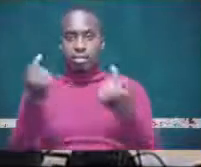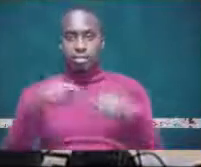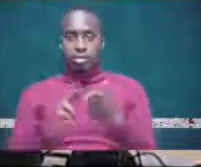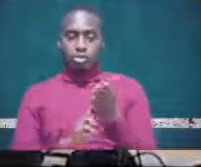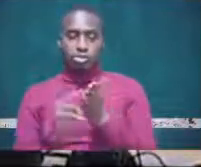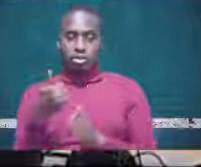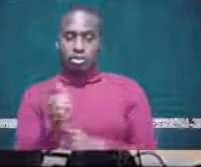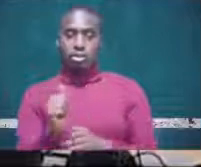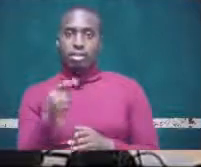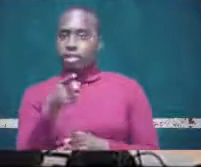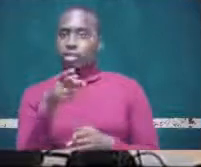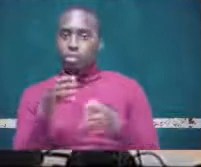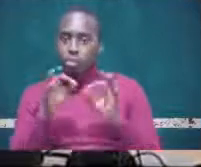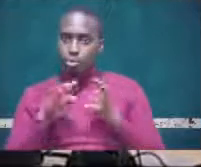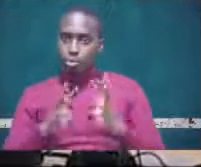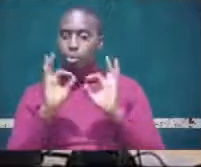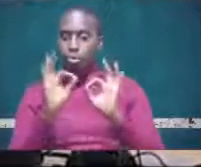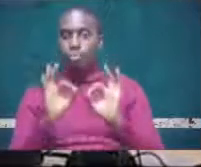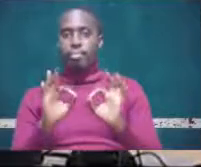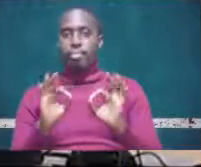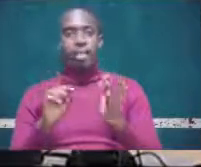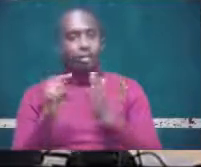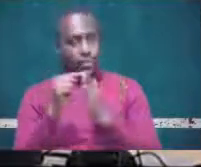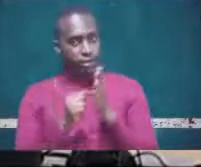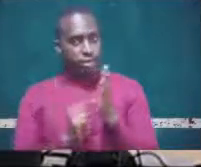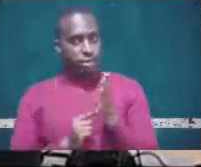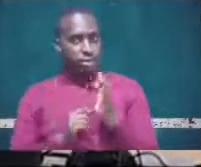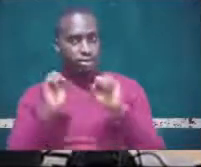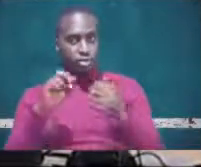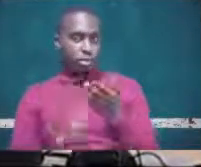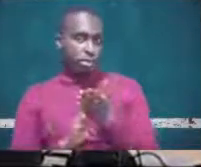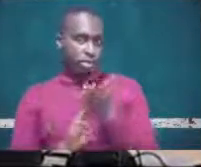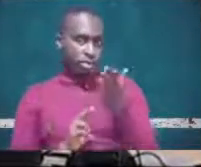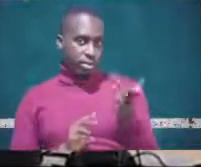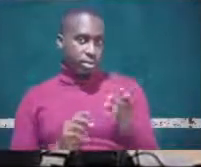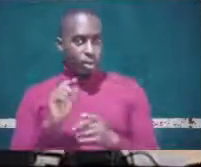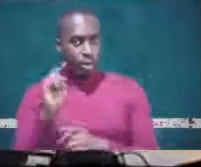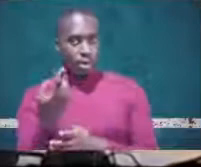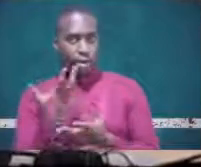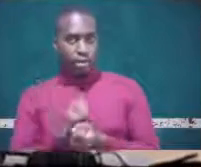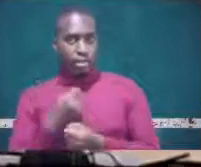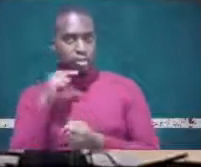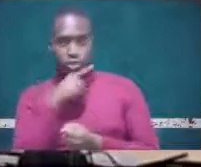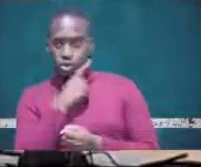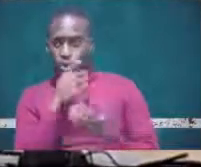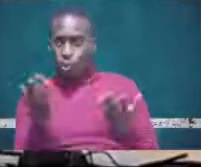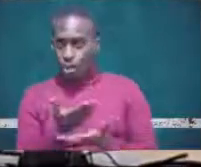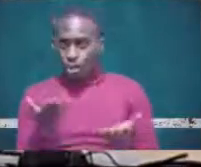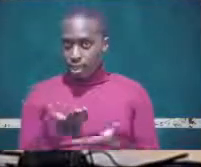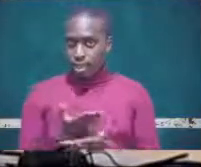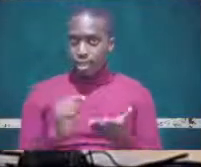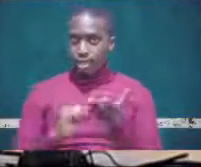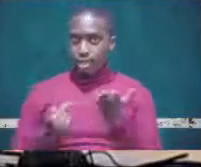use it. So that is appropriate technology. So the factors that here you consider, one, we have social, whereby